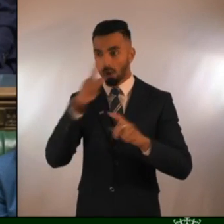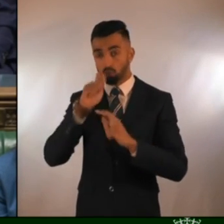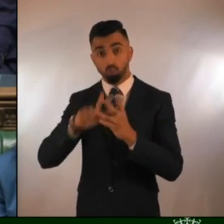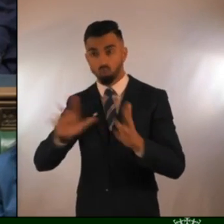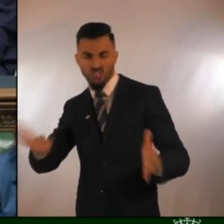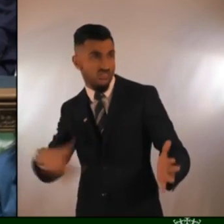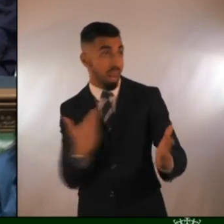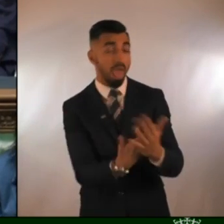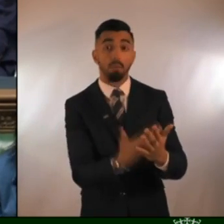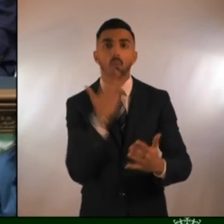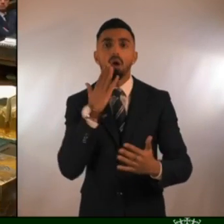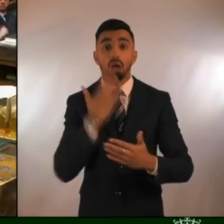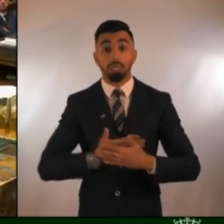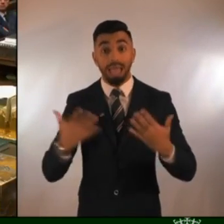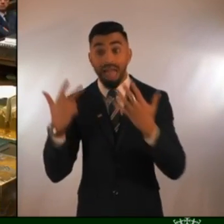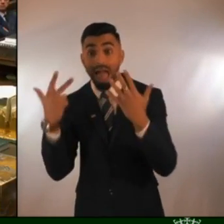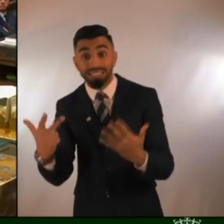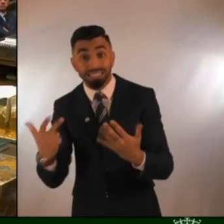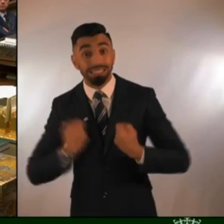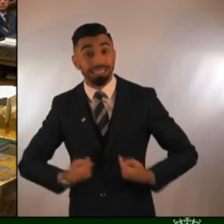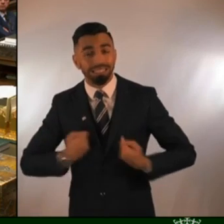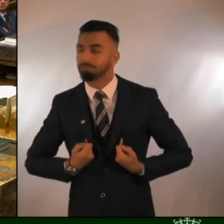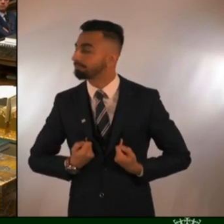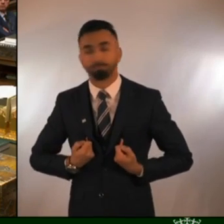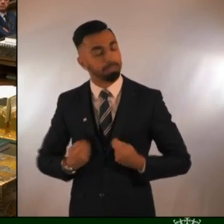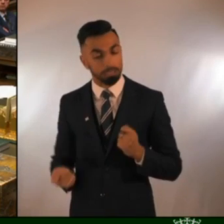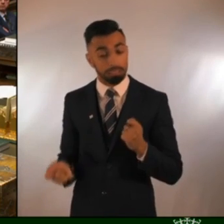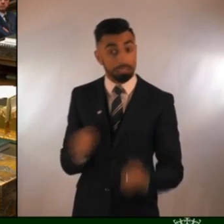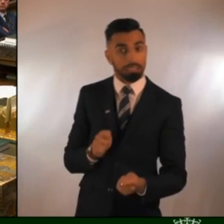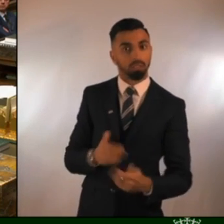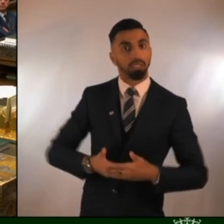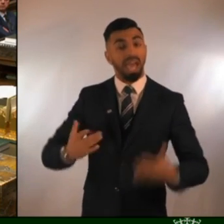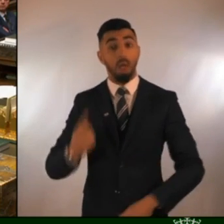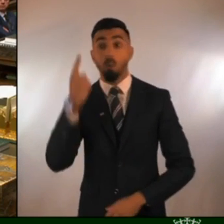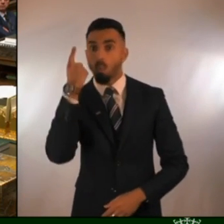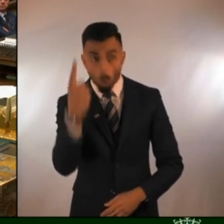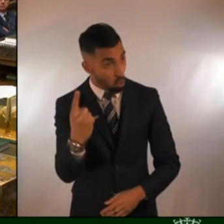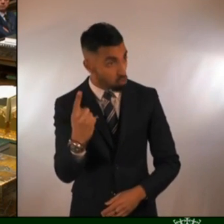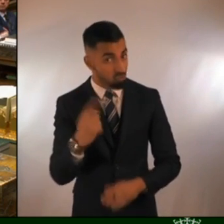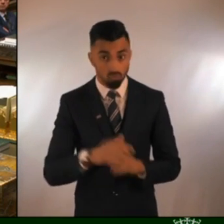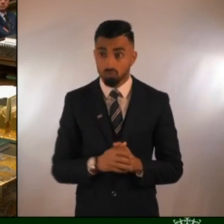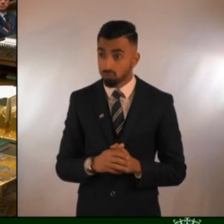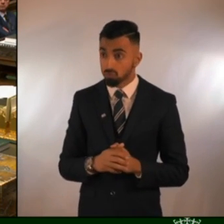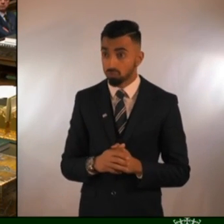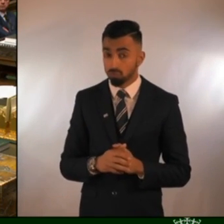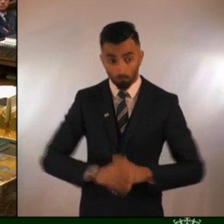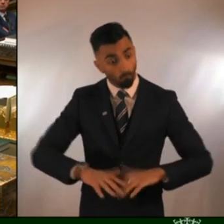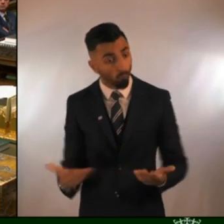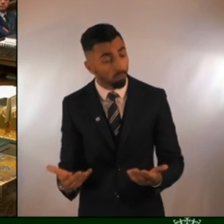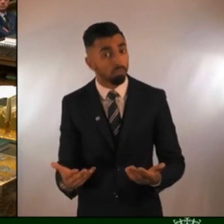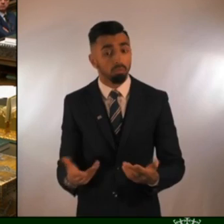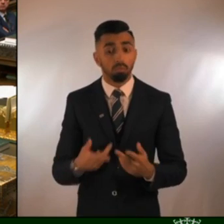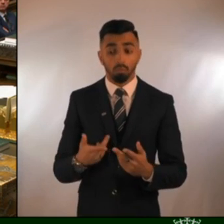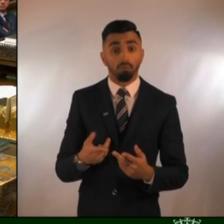1 instead of day 8. And to make sure that time spent off work due to sickness is reflected in